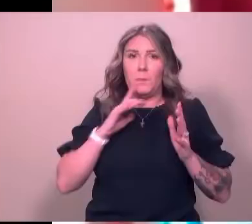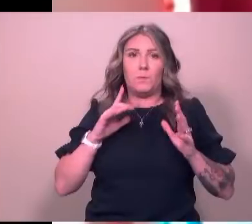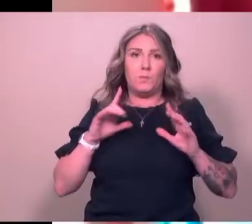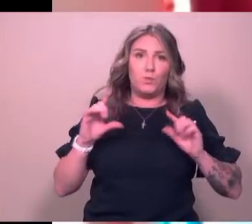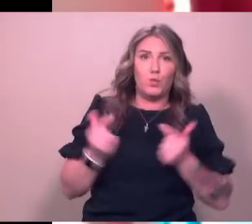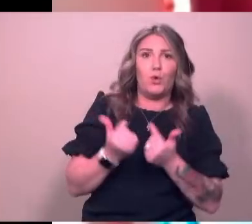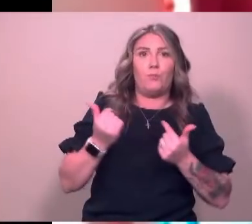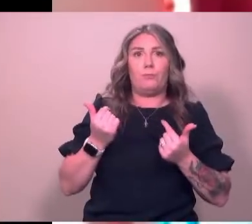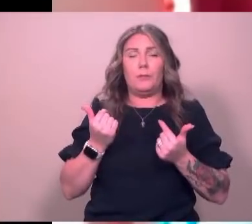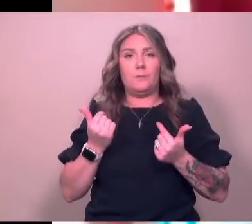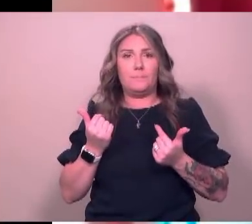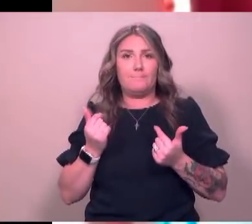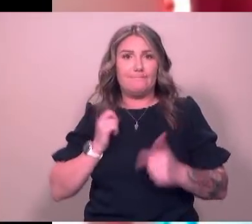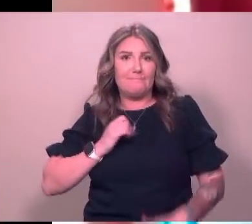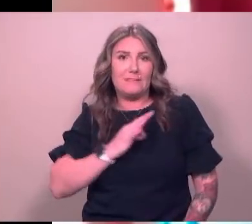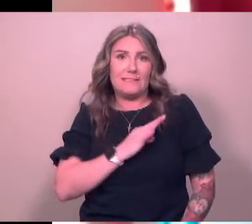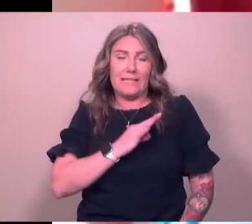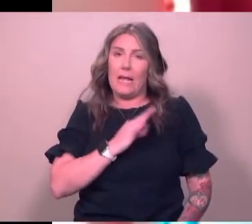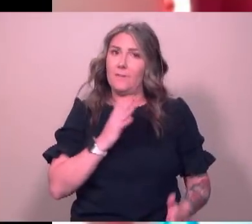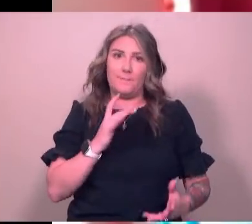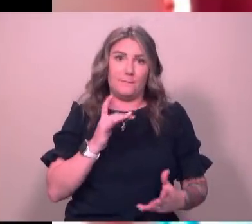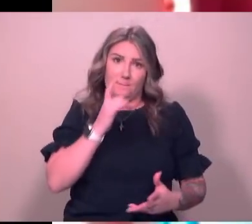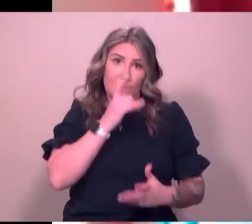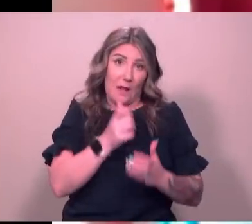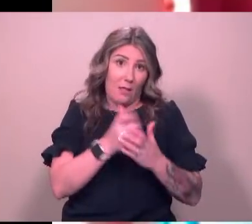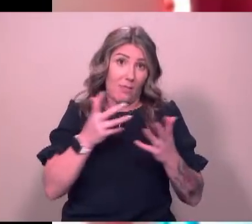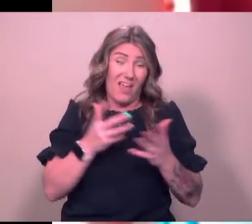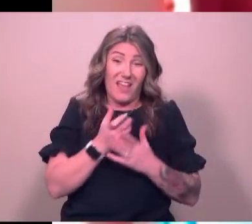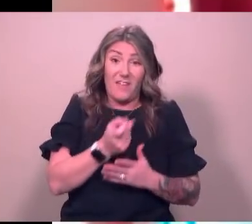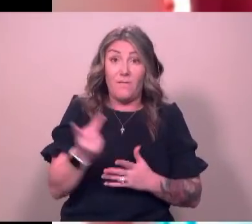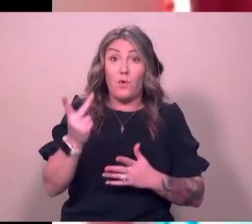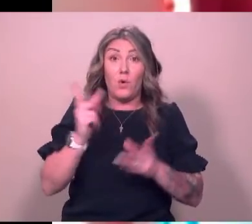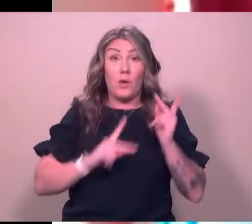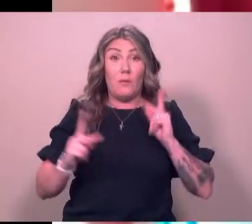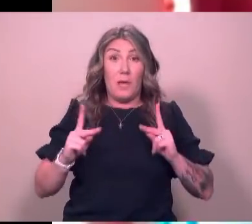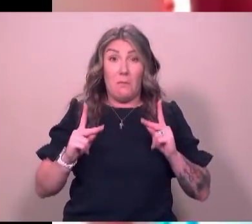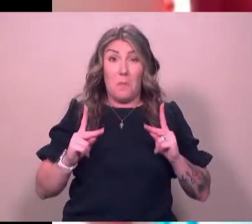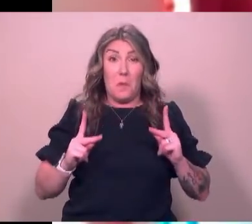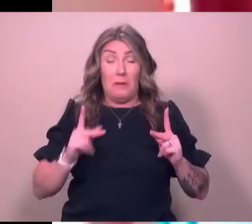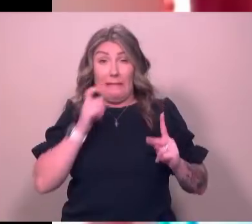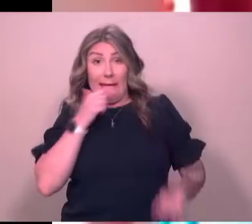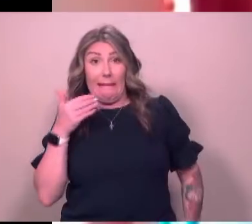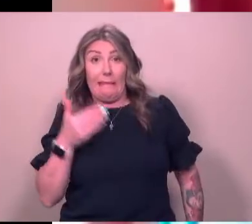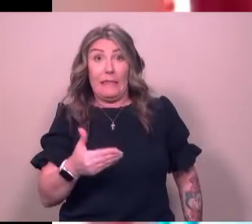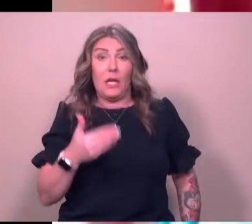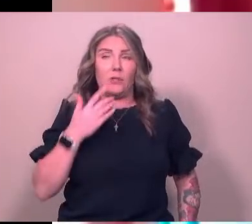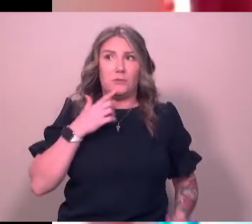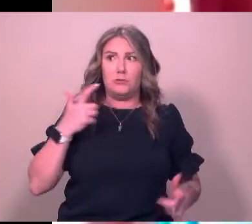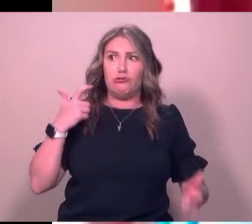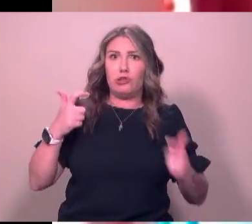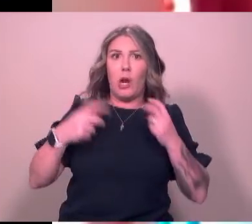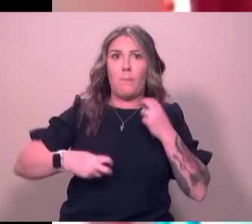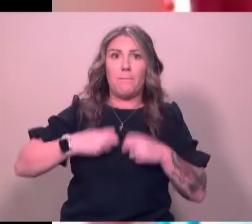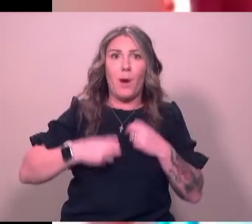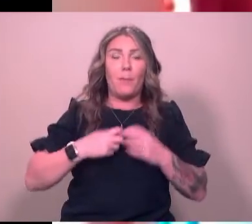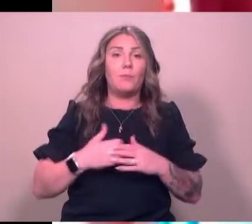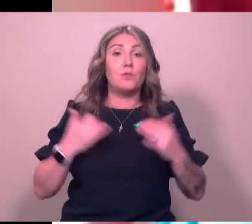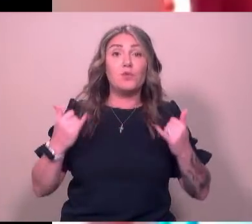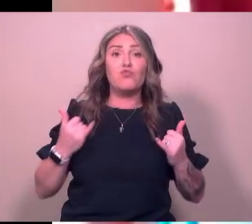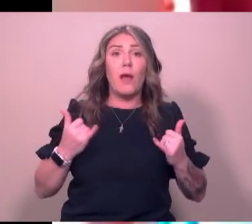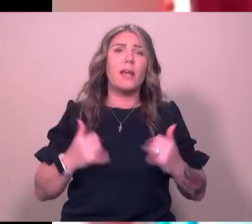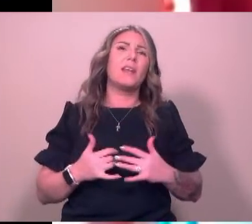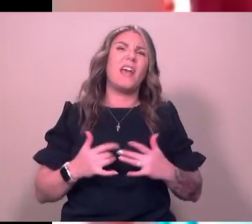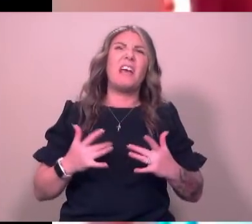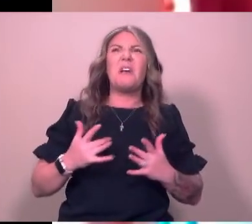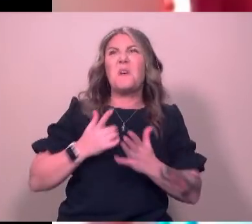So, a few people out make a great, problem for us. So, right now we're usually